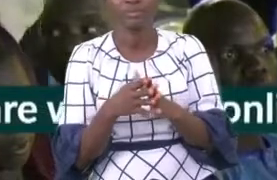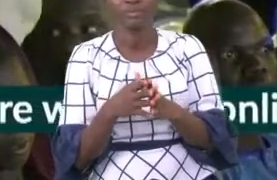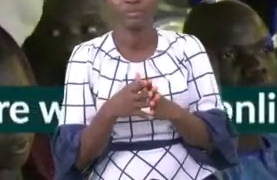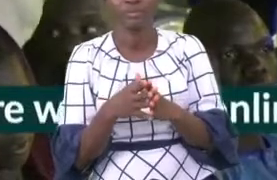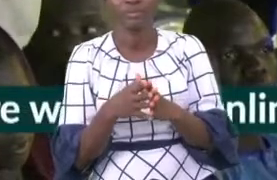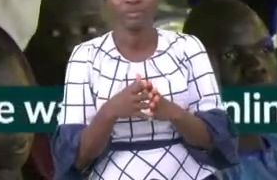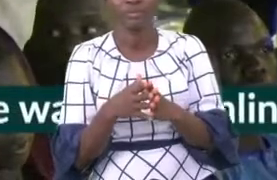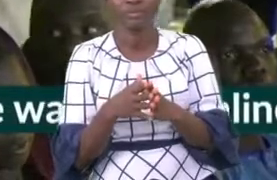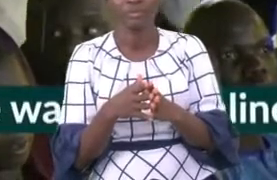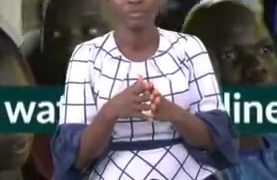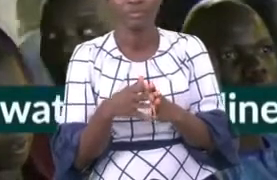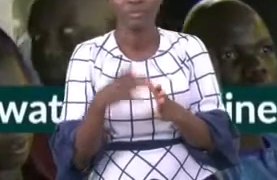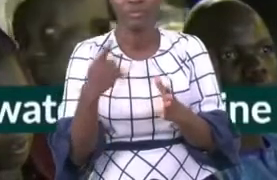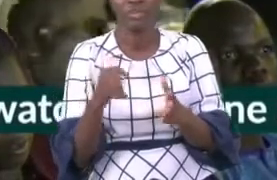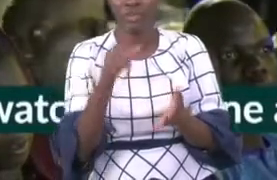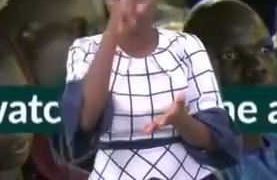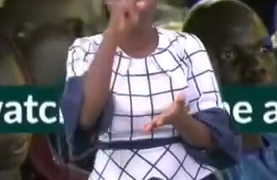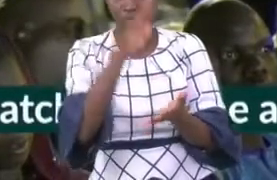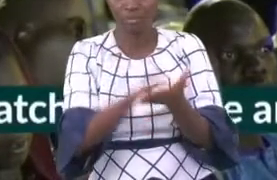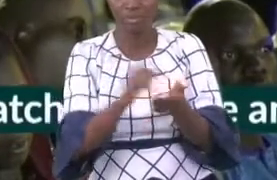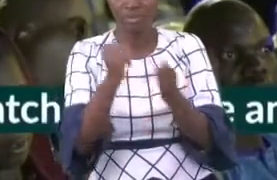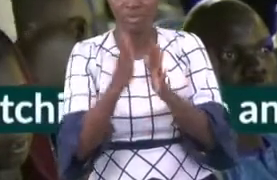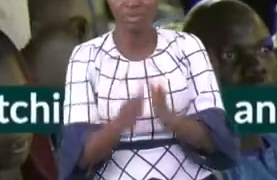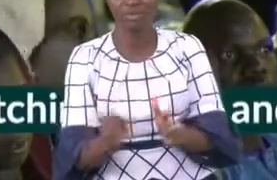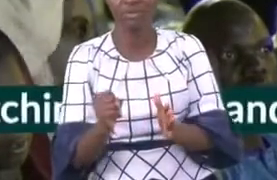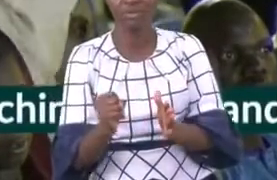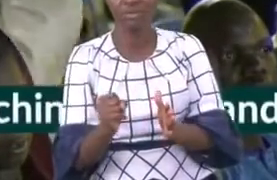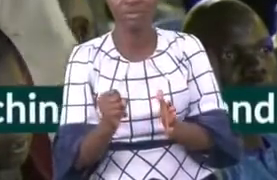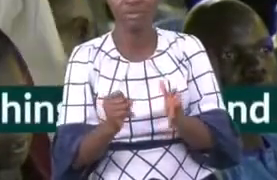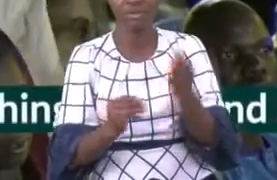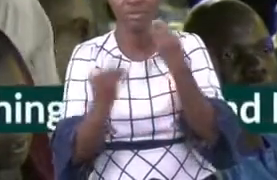that will happen on the 4th of December on Sunday